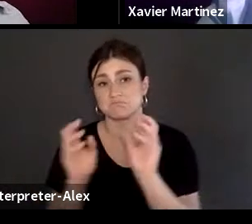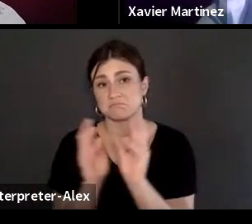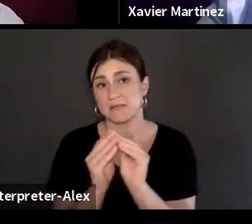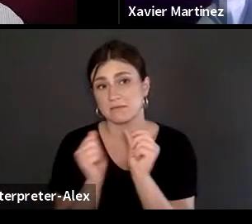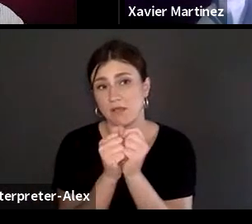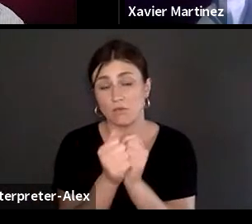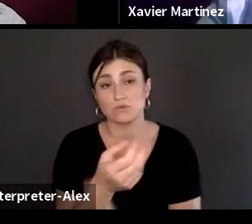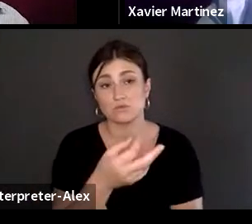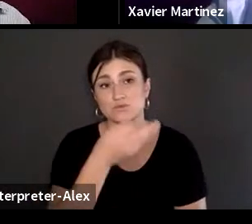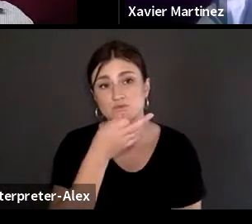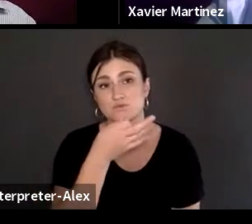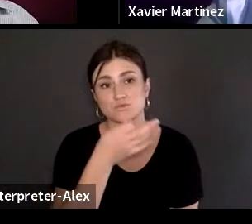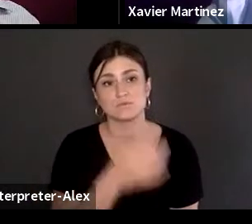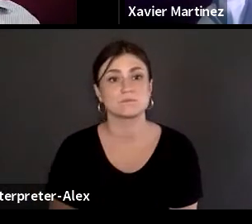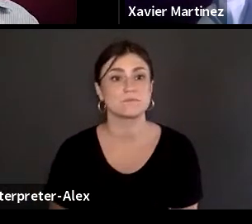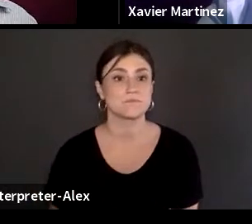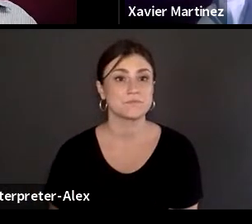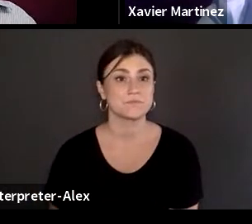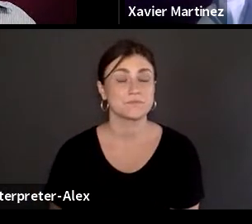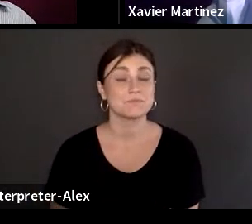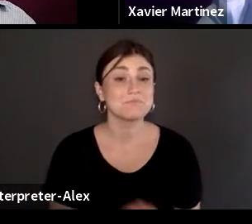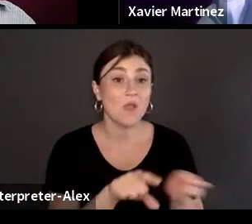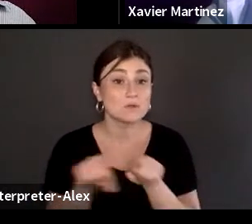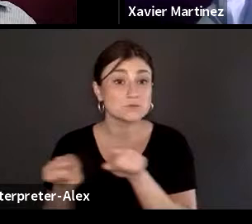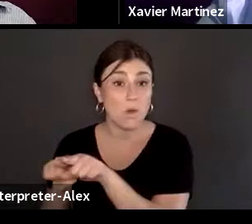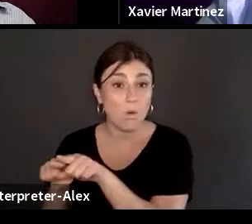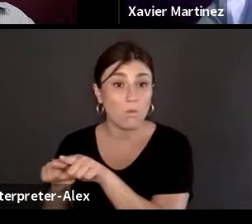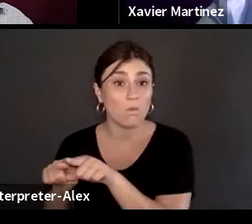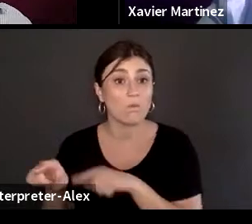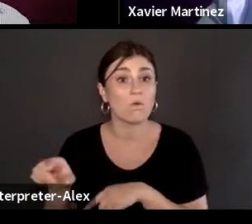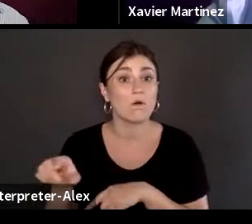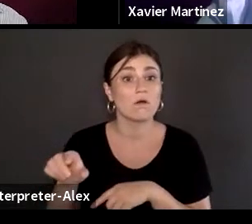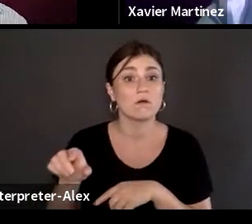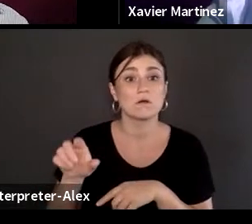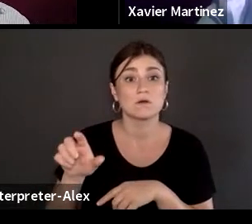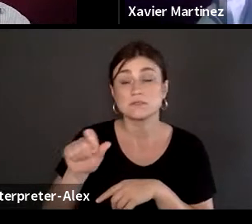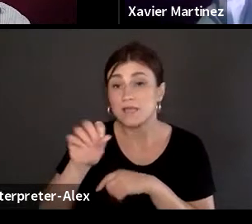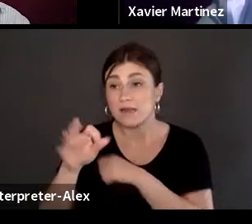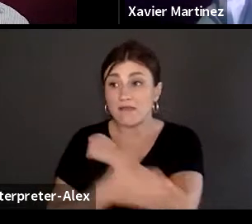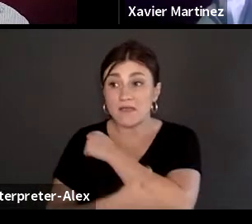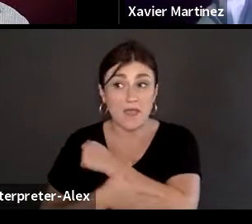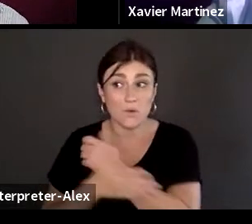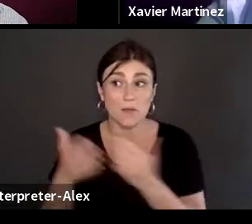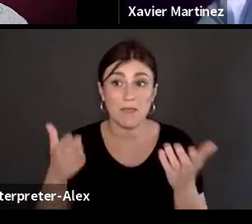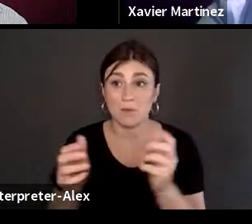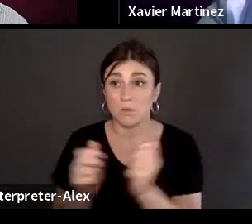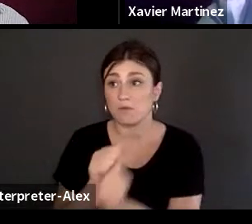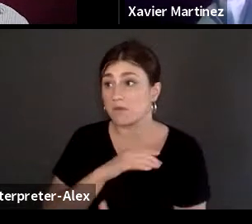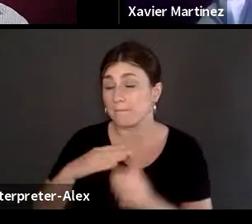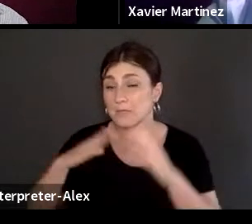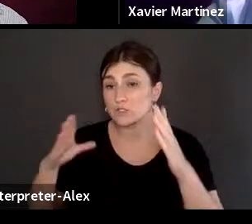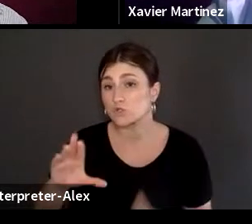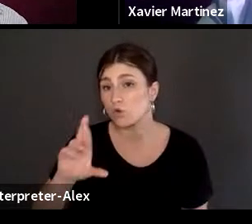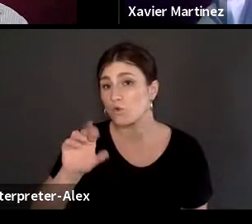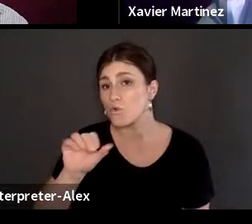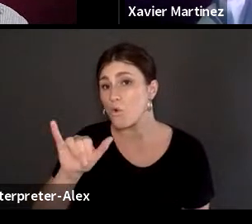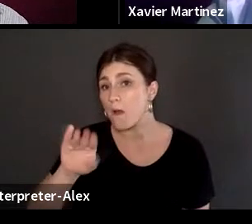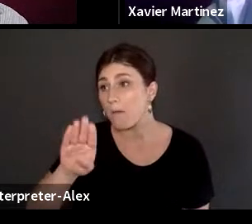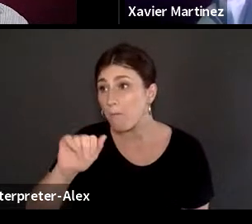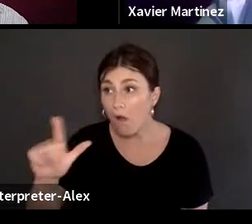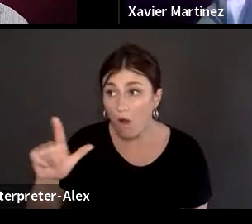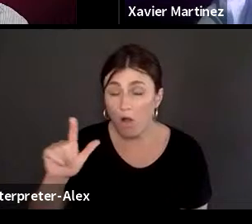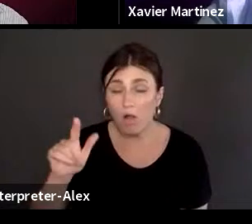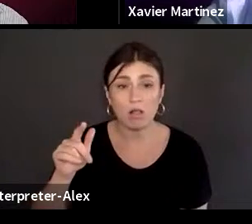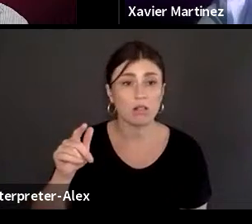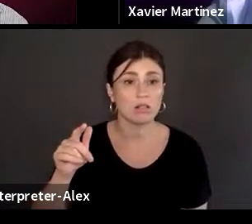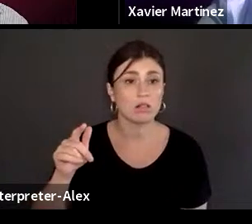time, sometime in the near future through Santa Fe County, maybe with Commissioner Roybal, we would love to do the same and see how the city of Santa Fe